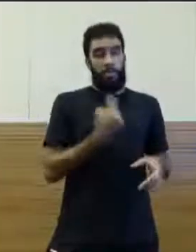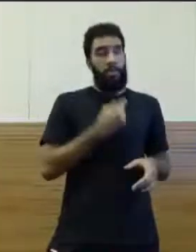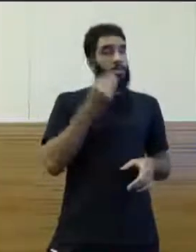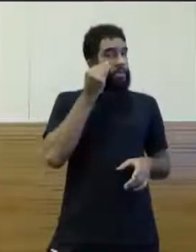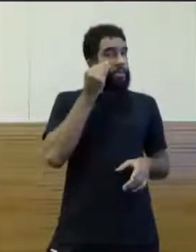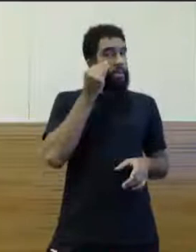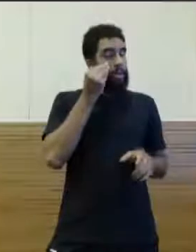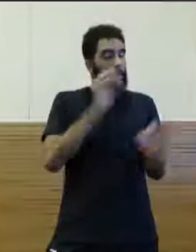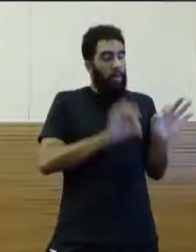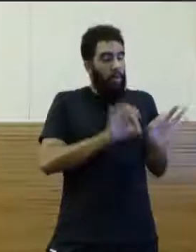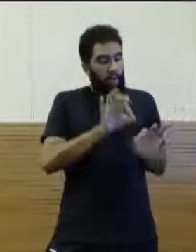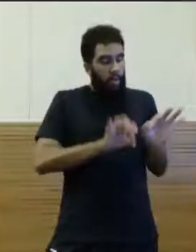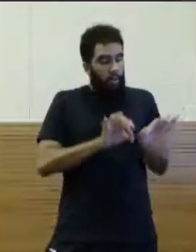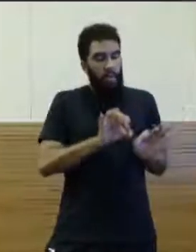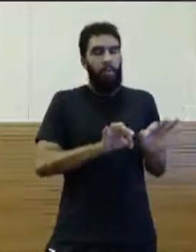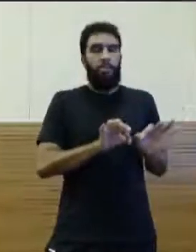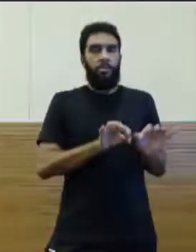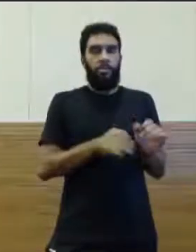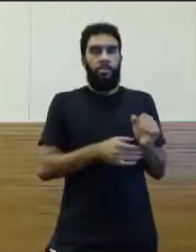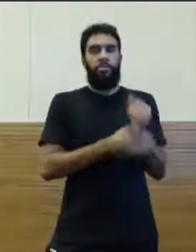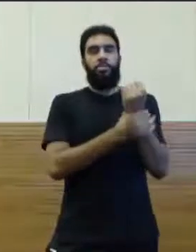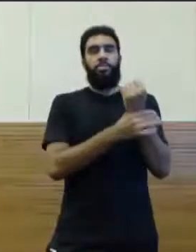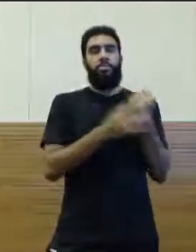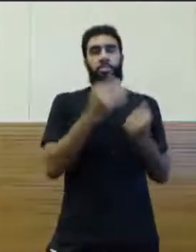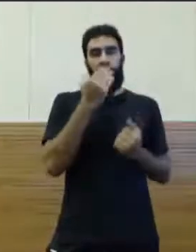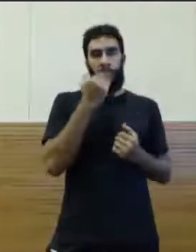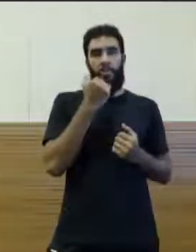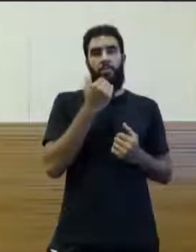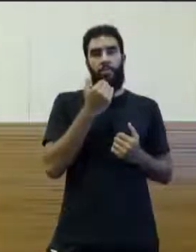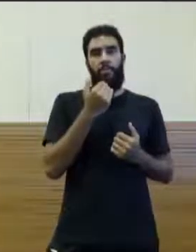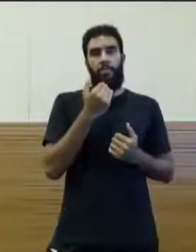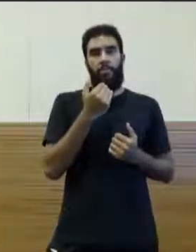nutritional education. This was done by our intersectorial